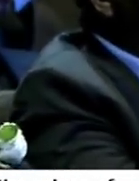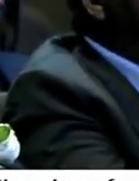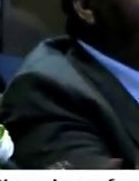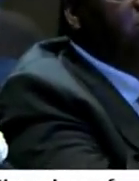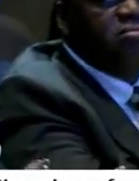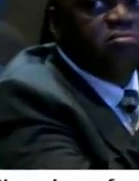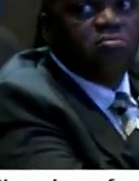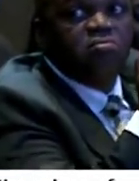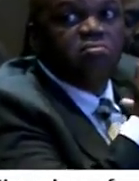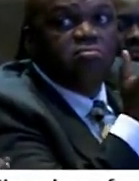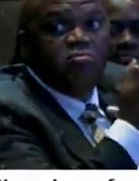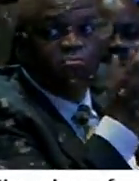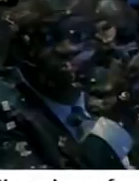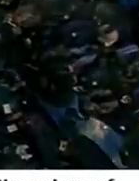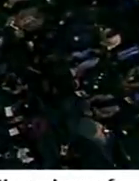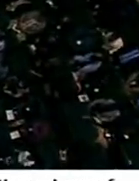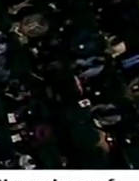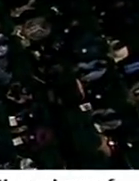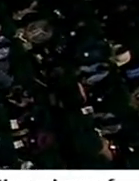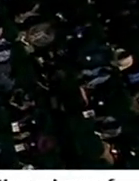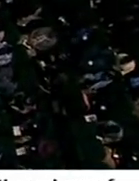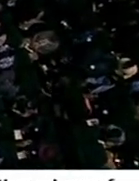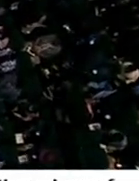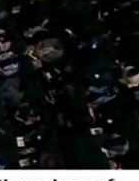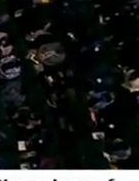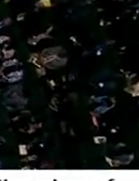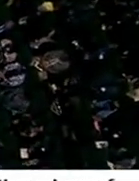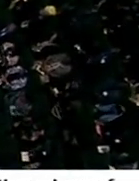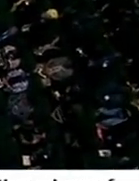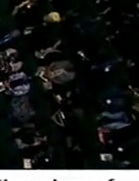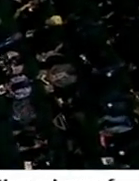Thank you very much.